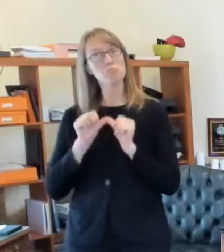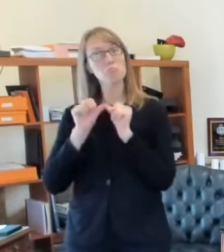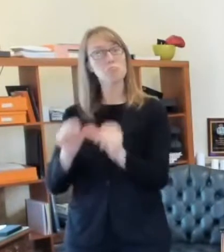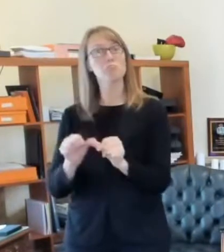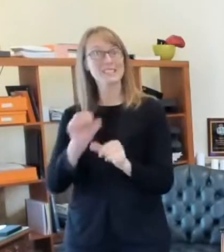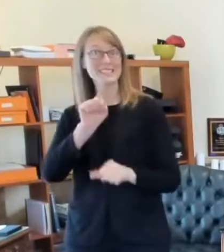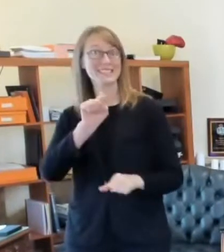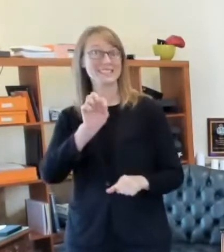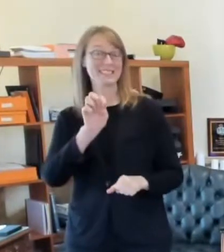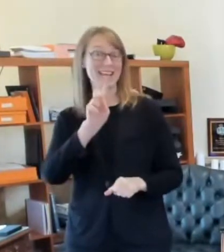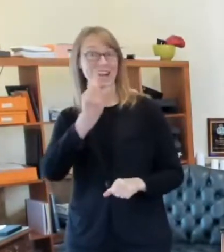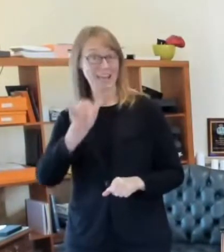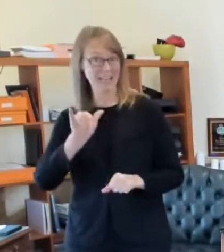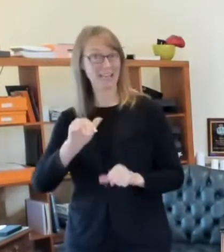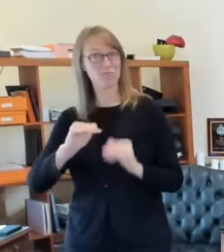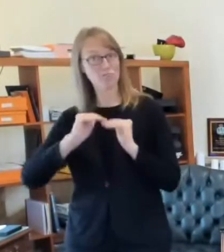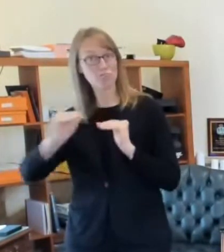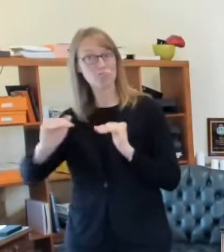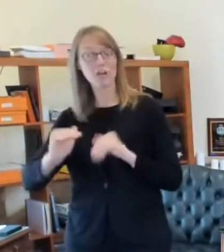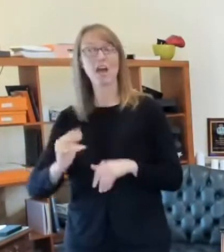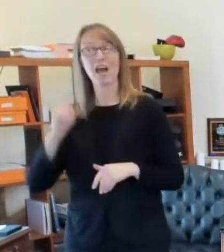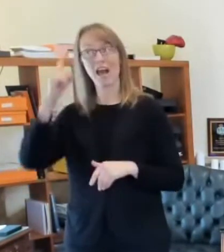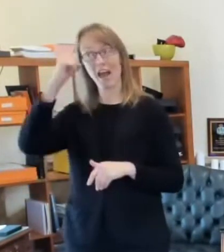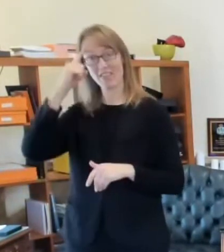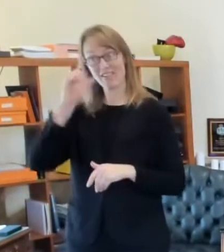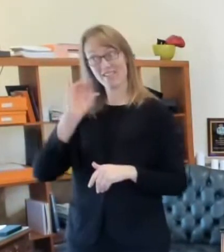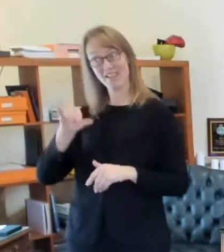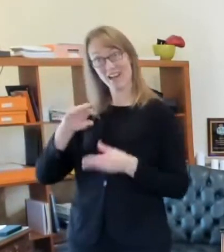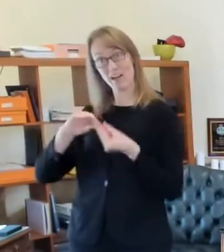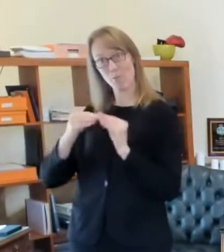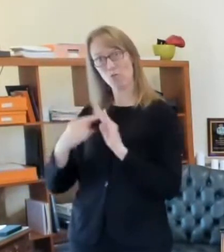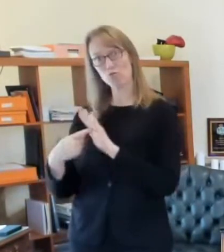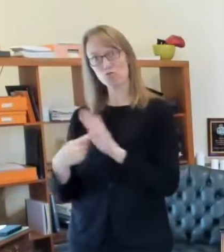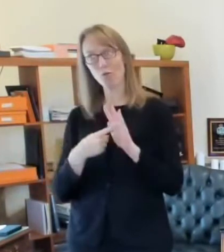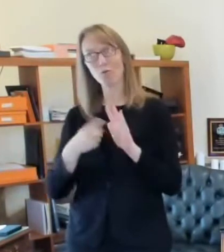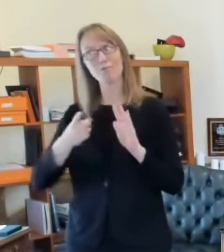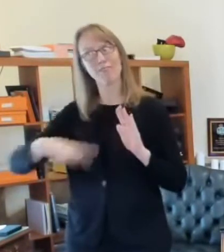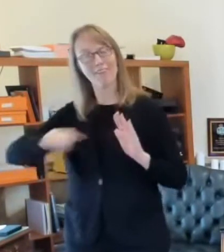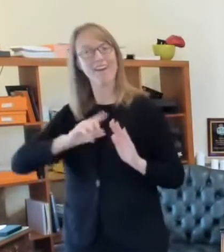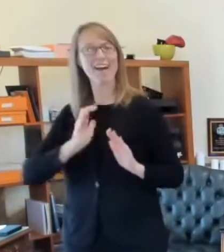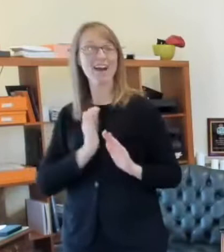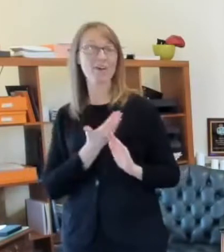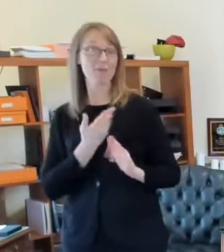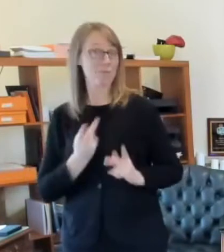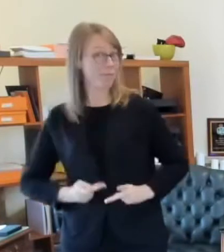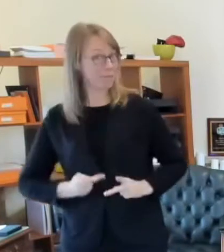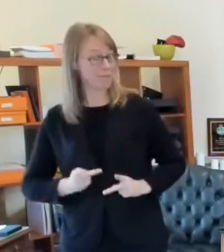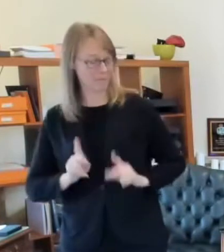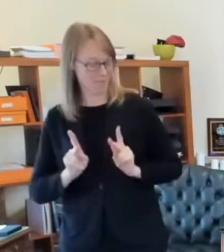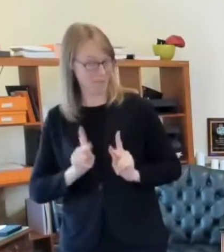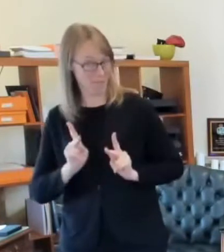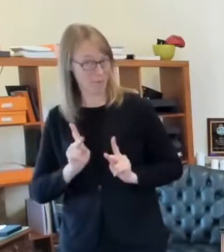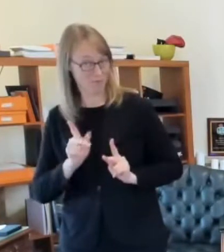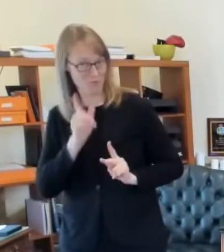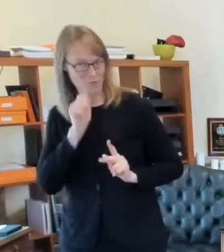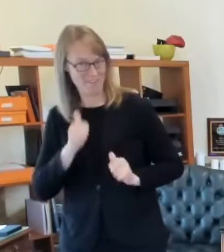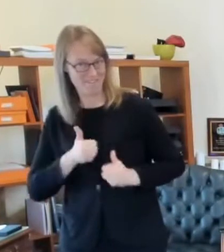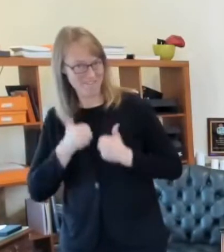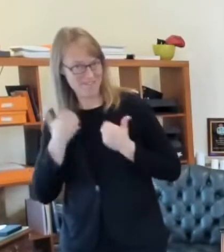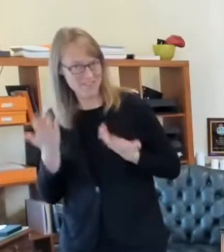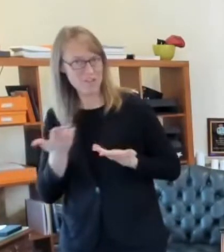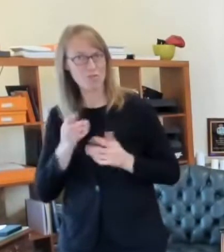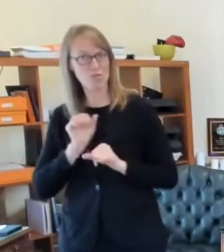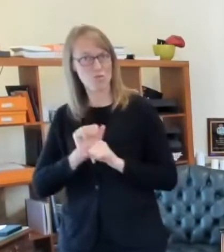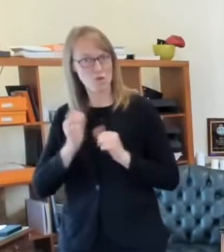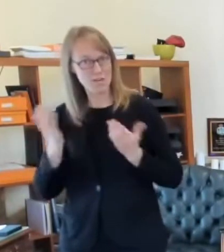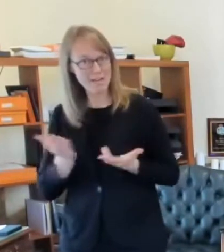indicates that our residents and our businesses have continued to try to comply with those